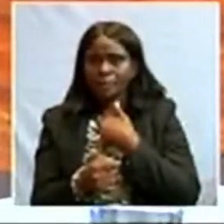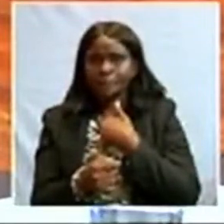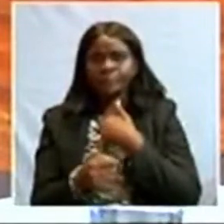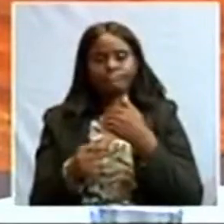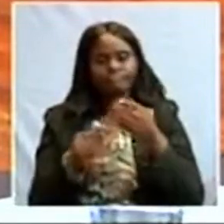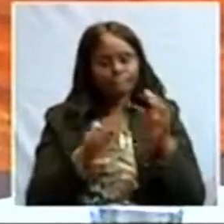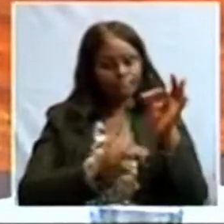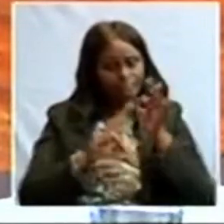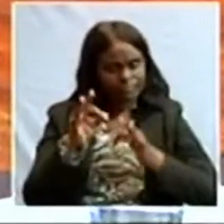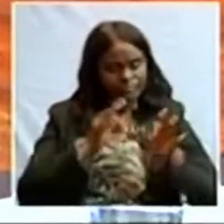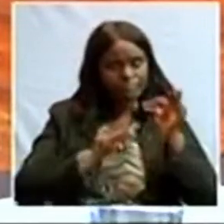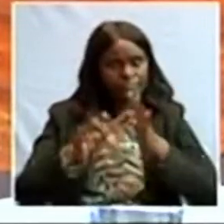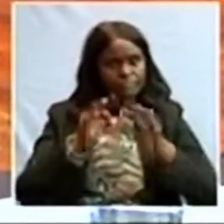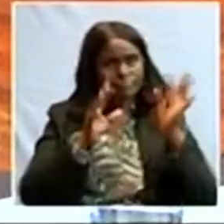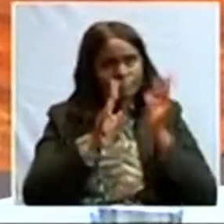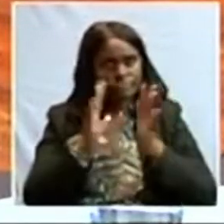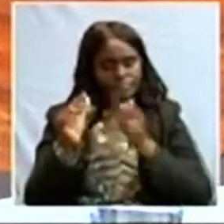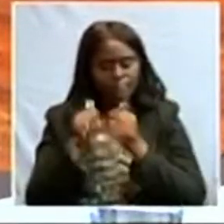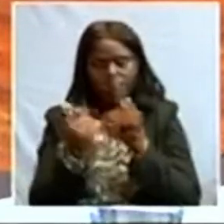conceptualizing with these changes now,